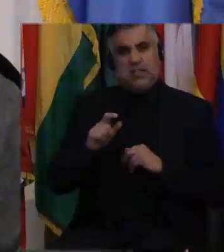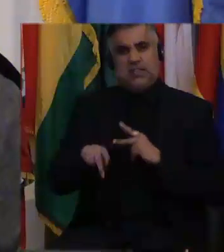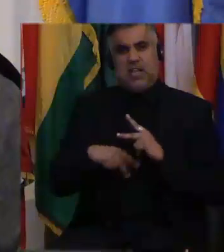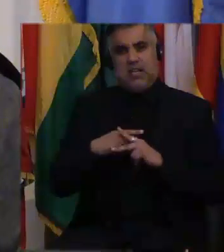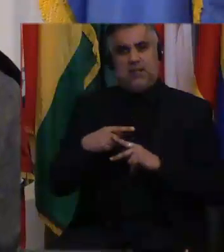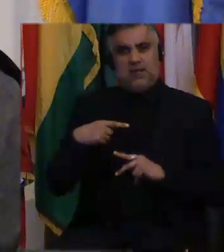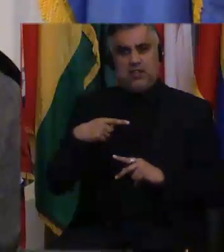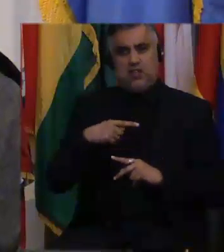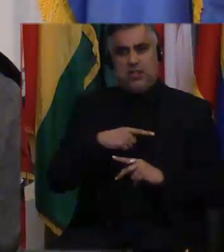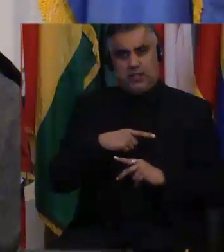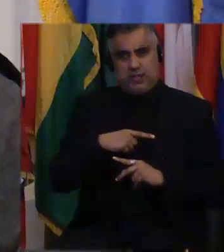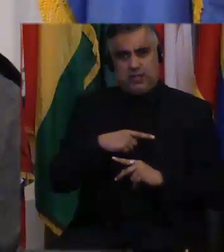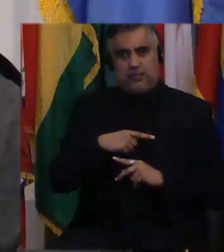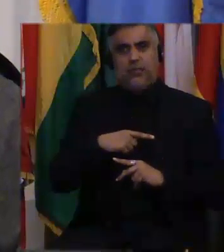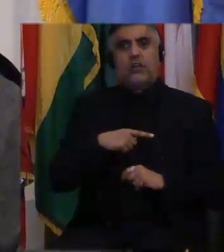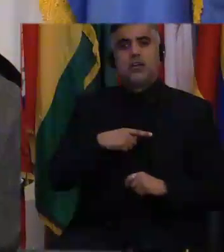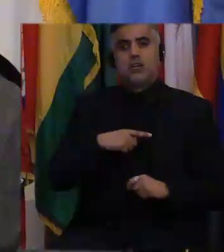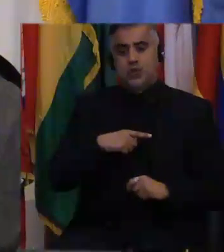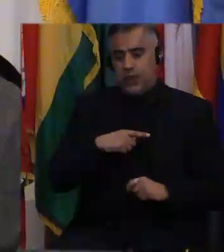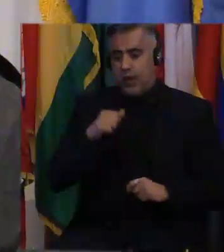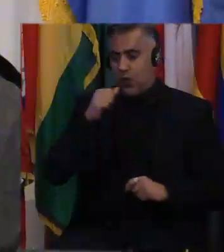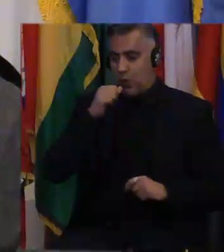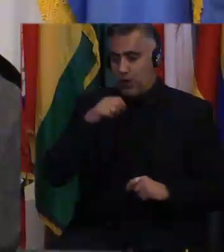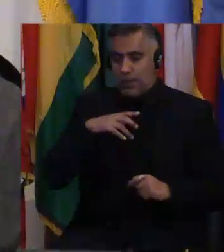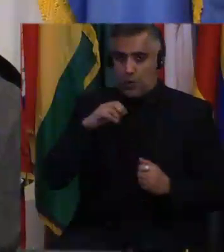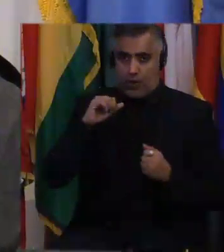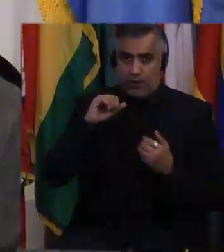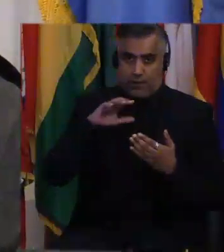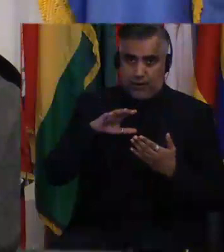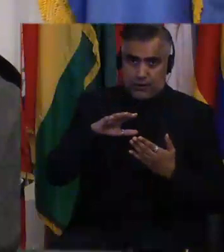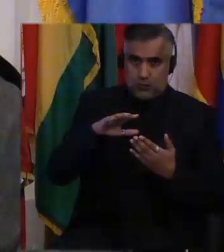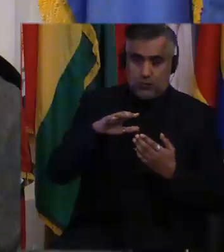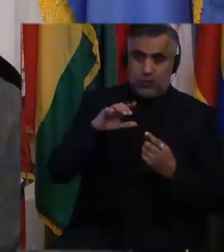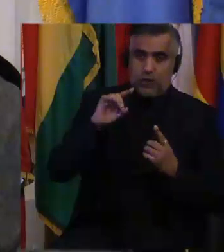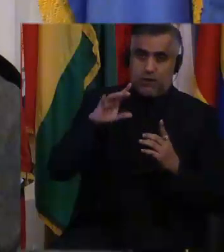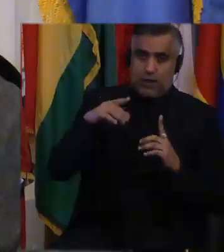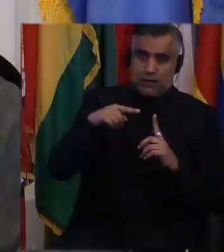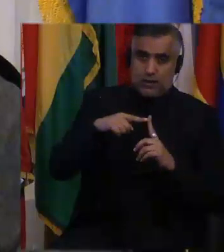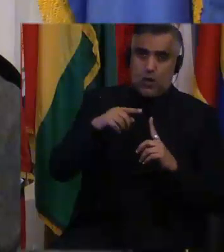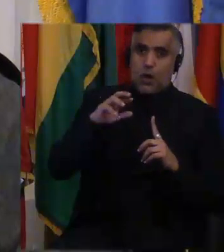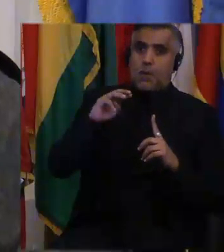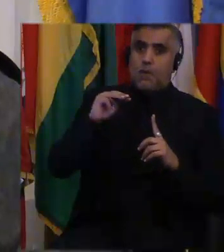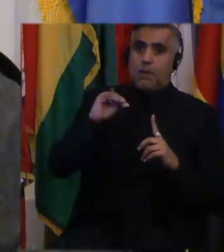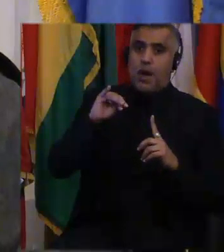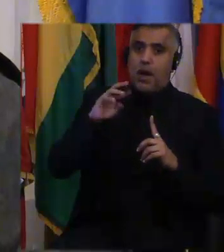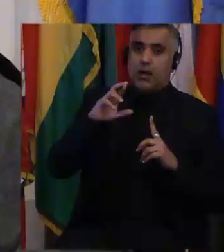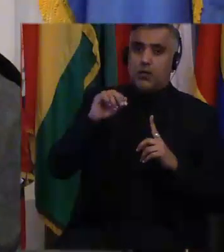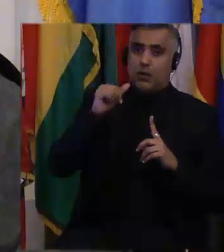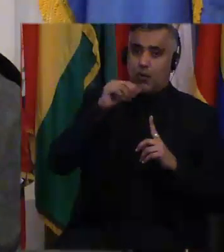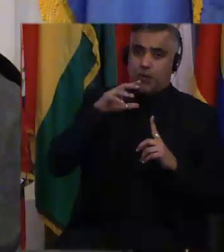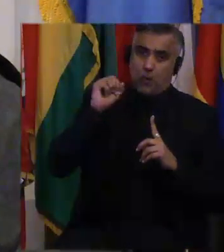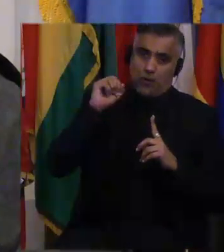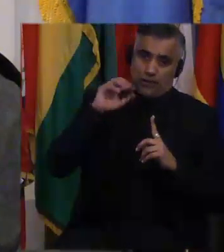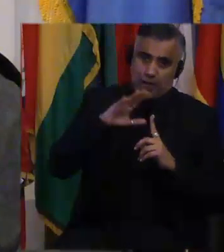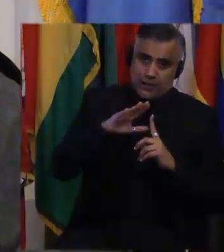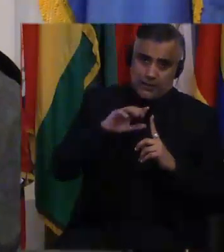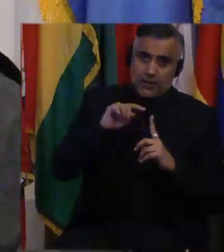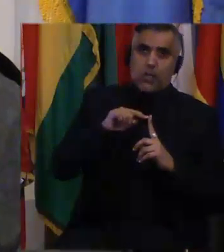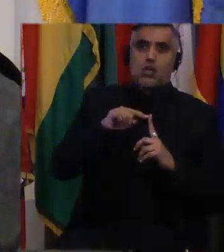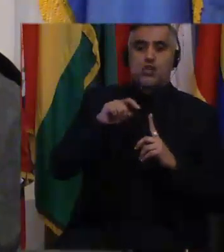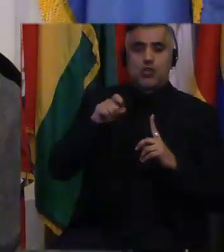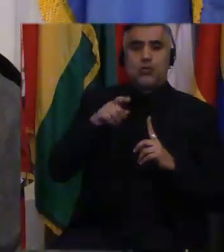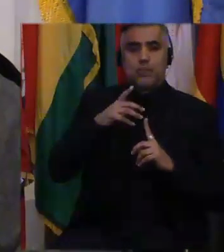of legislation so that women who are faced with violence against them, women, migrant women, should be